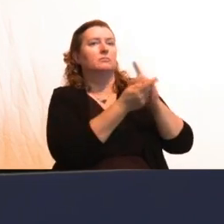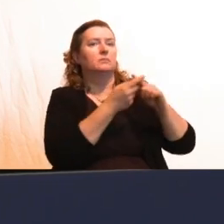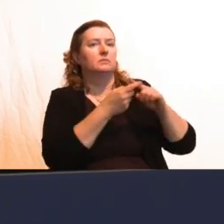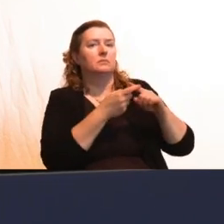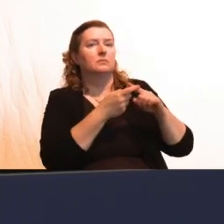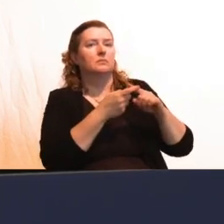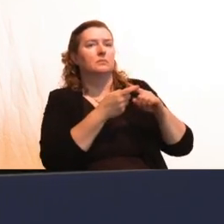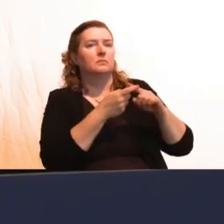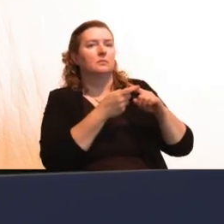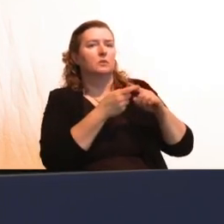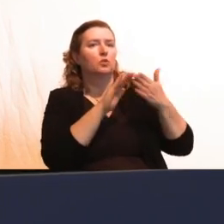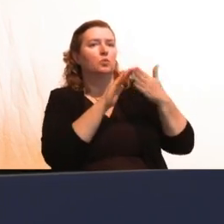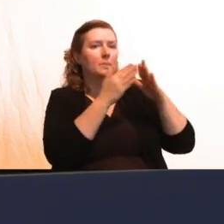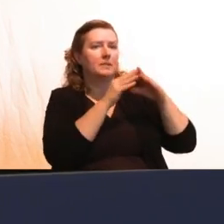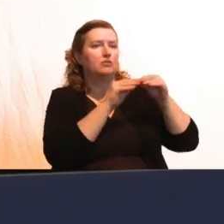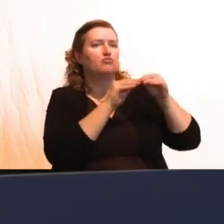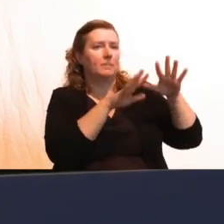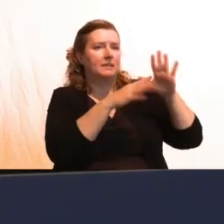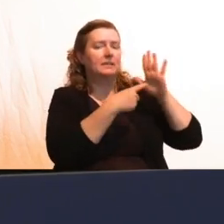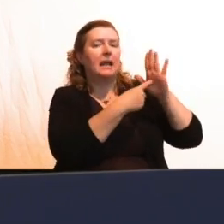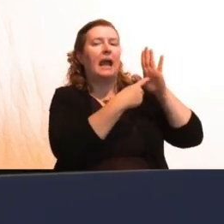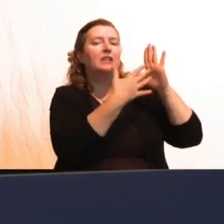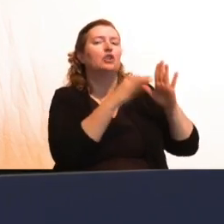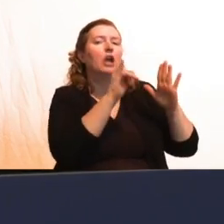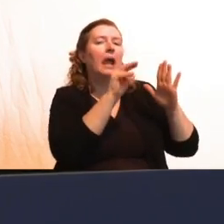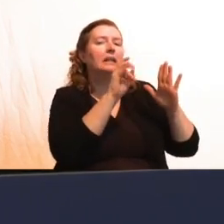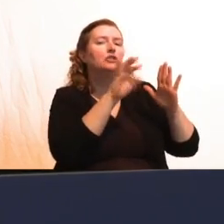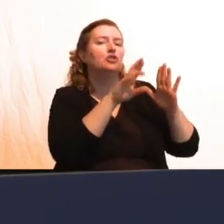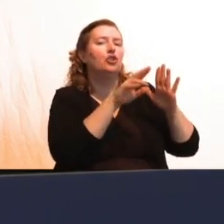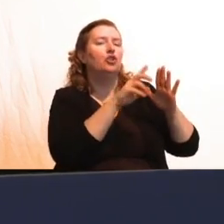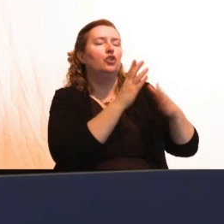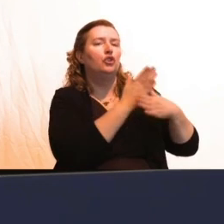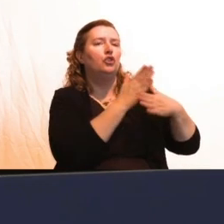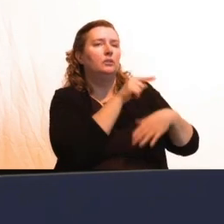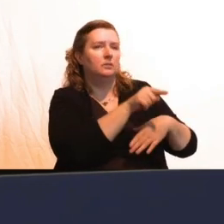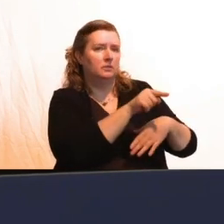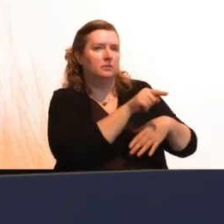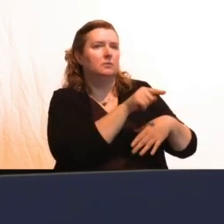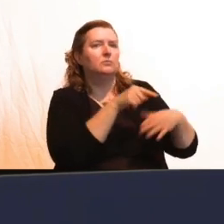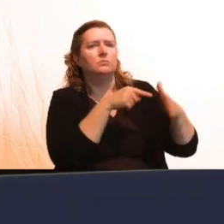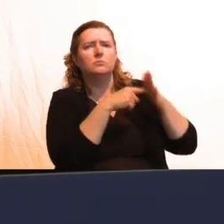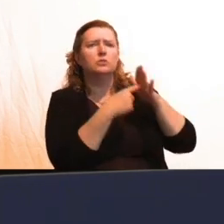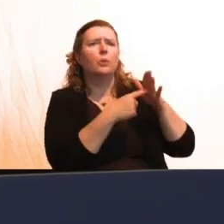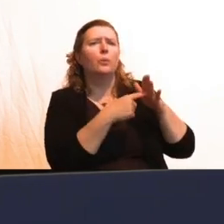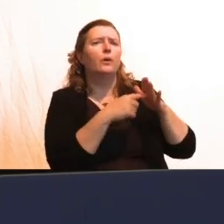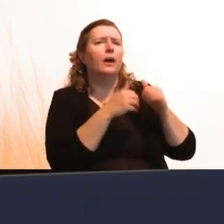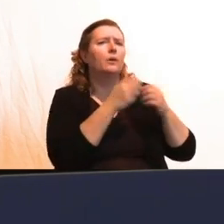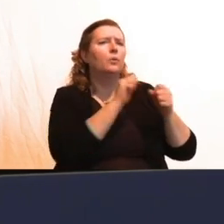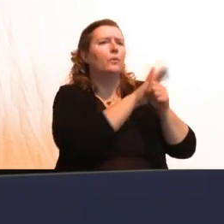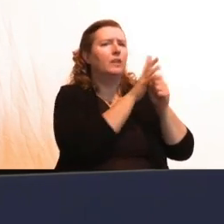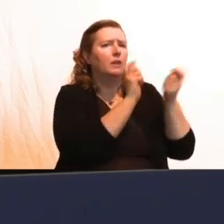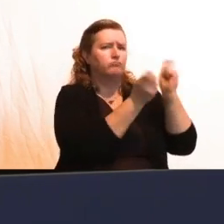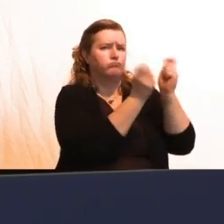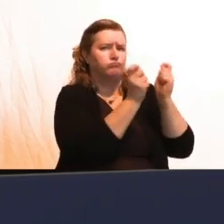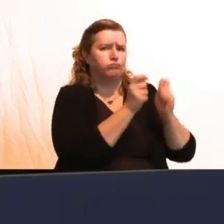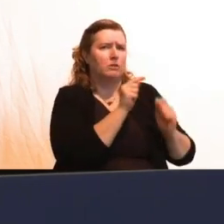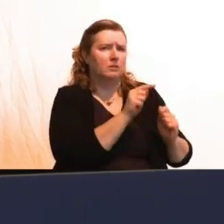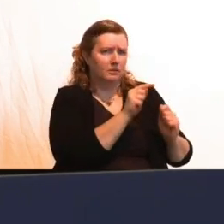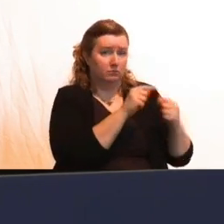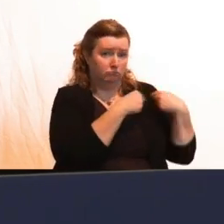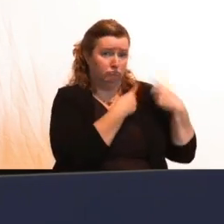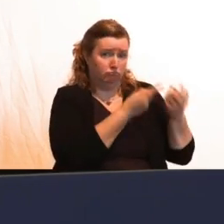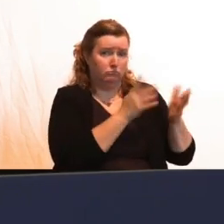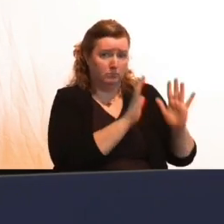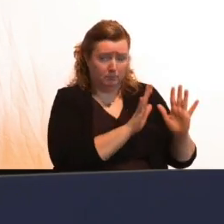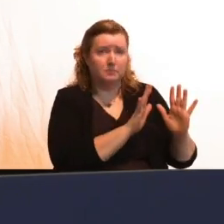changing elements of what has been going on during the pandemic. You know, now, for example, the CDC community indicators are more